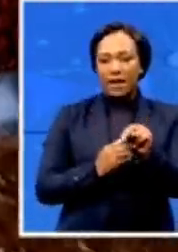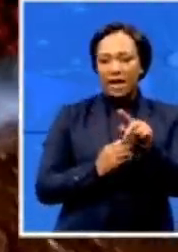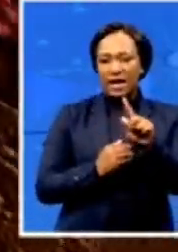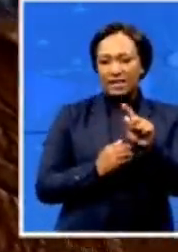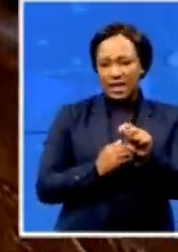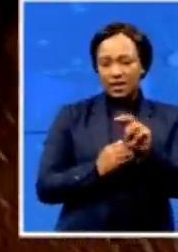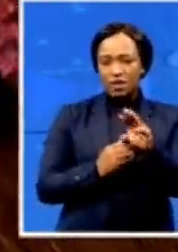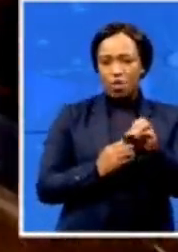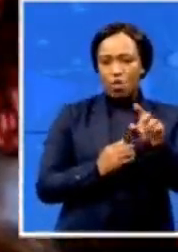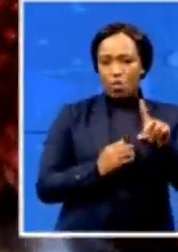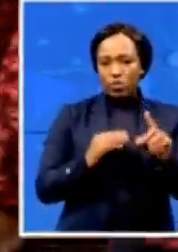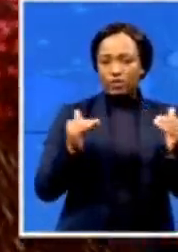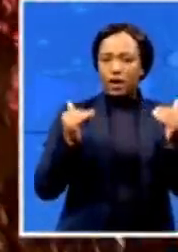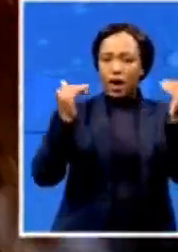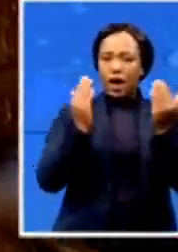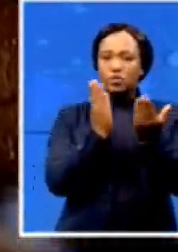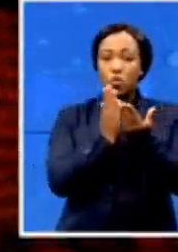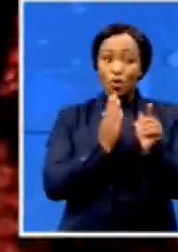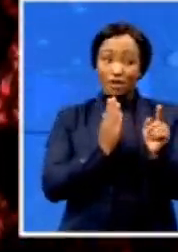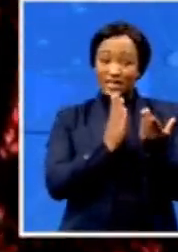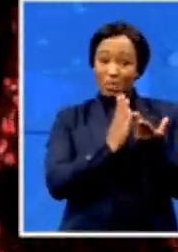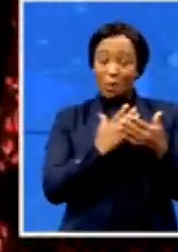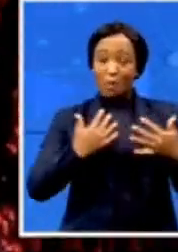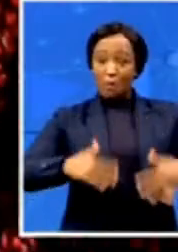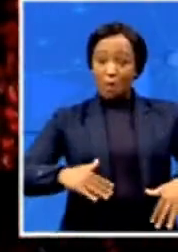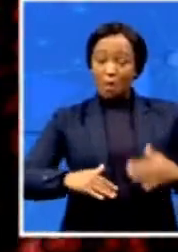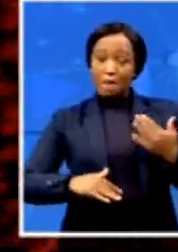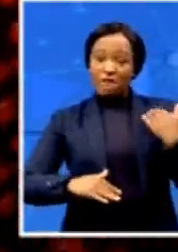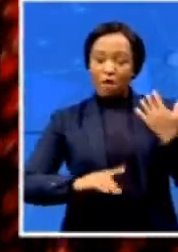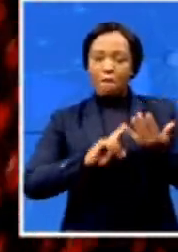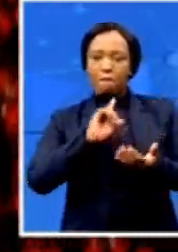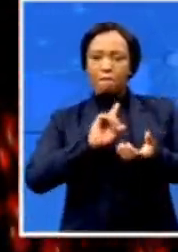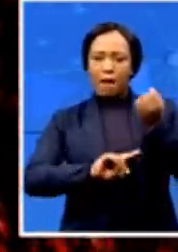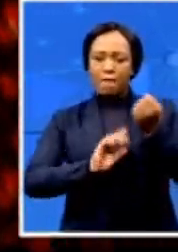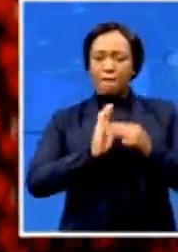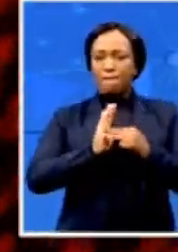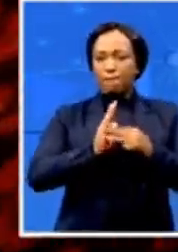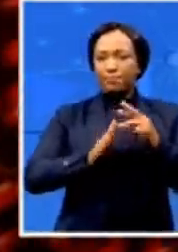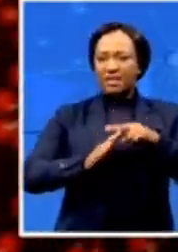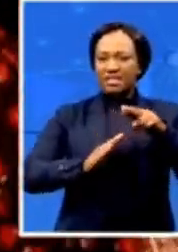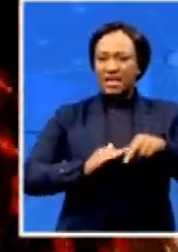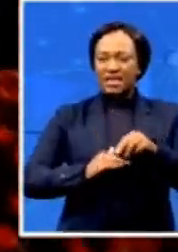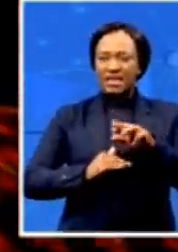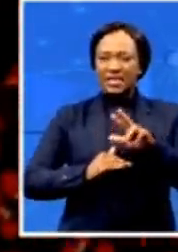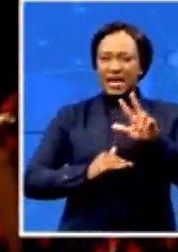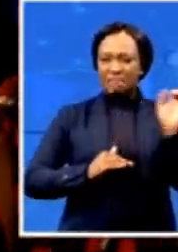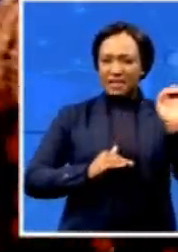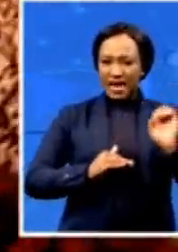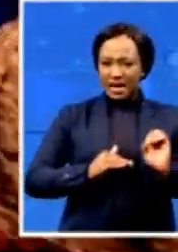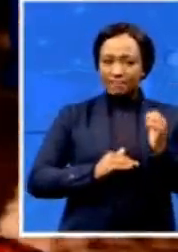achieved a 98% of matric results last year. It's one of the best